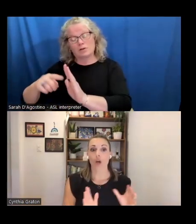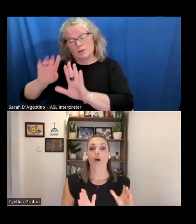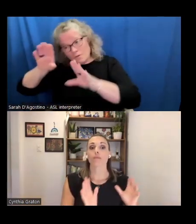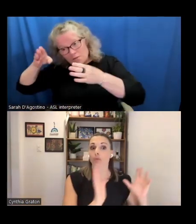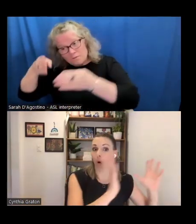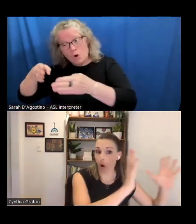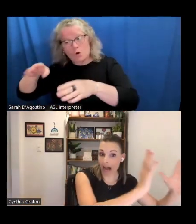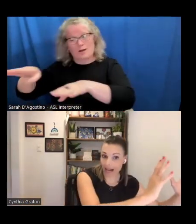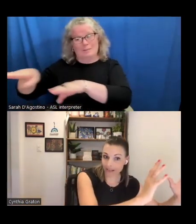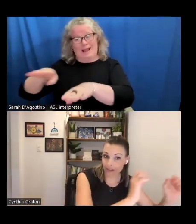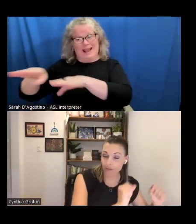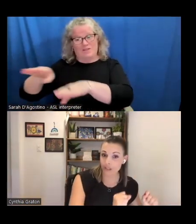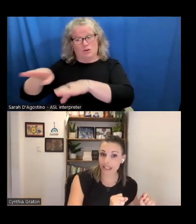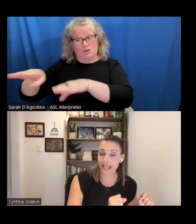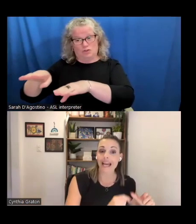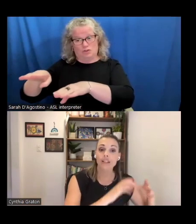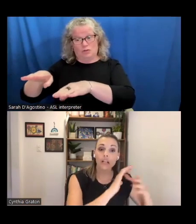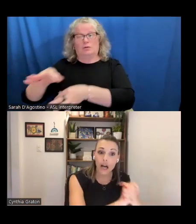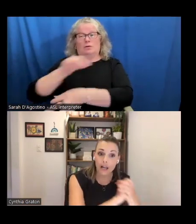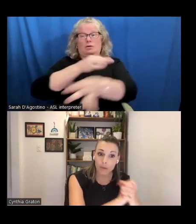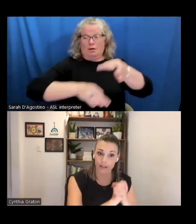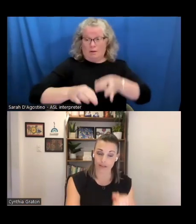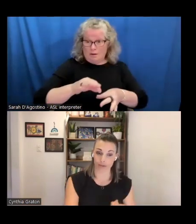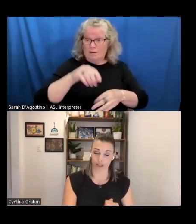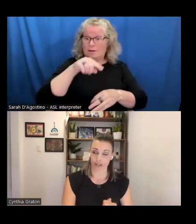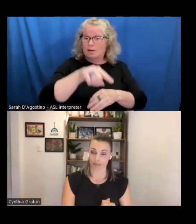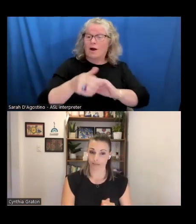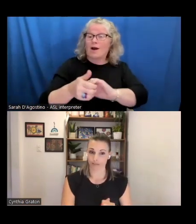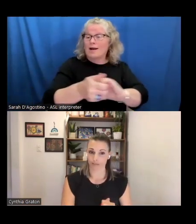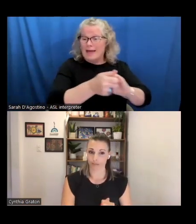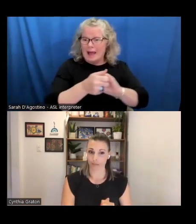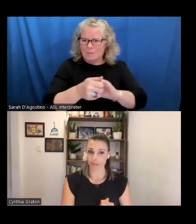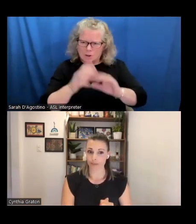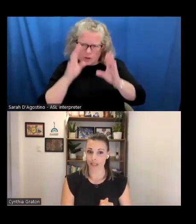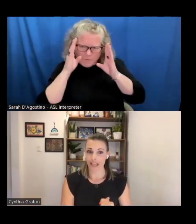problems proactively and collaboratively.